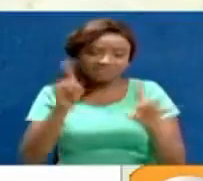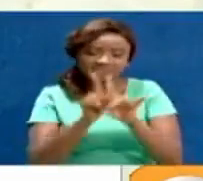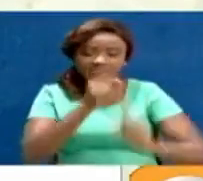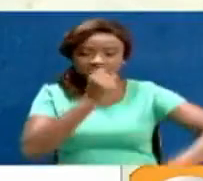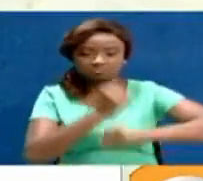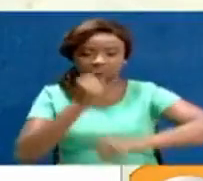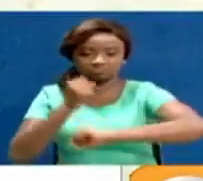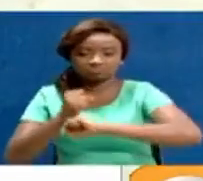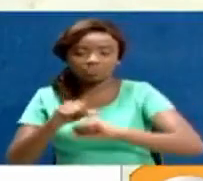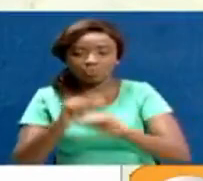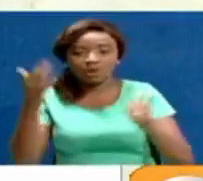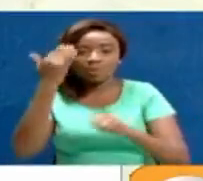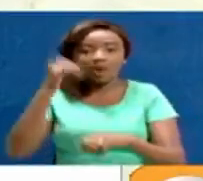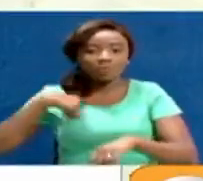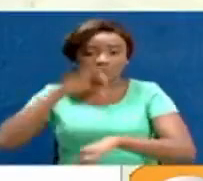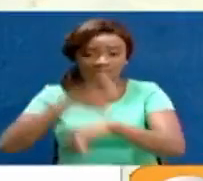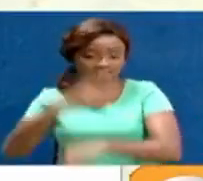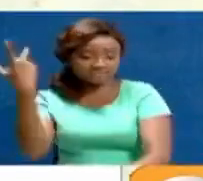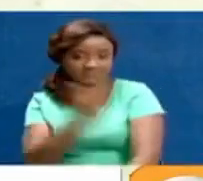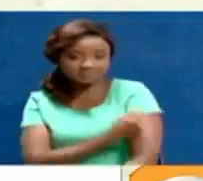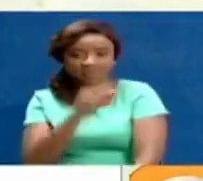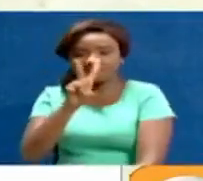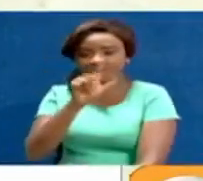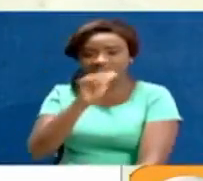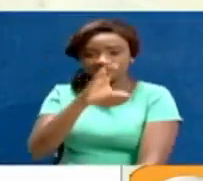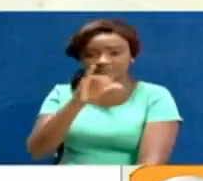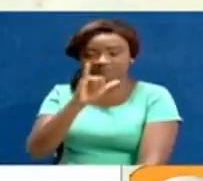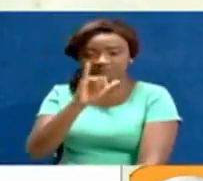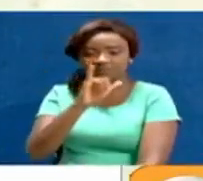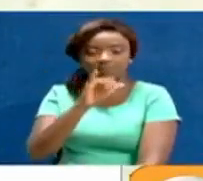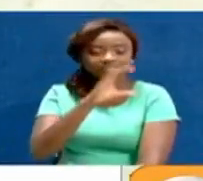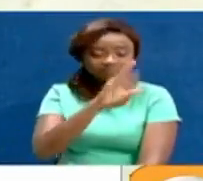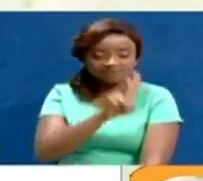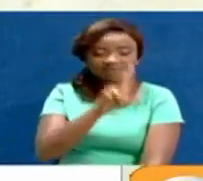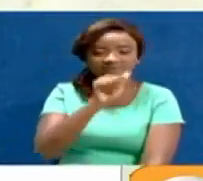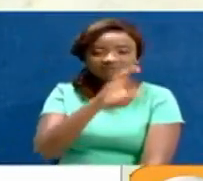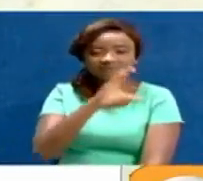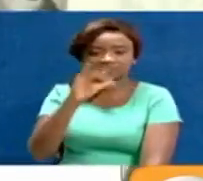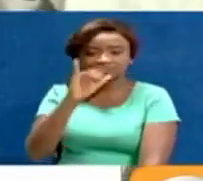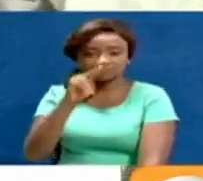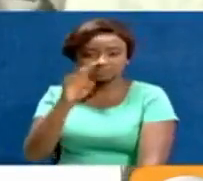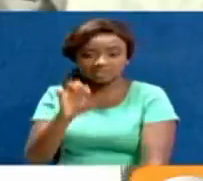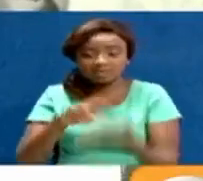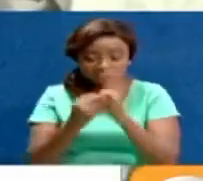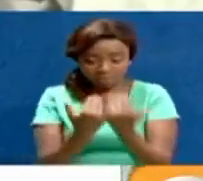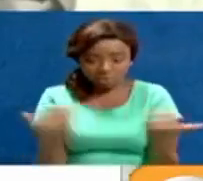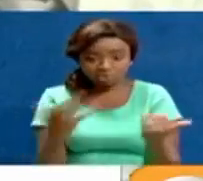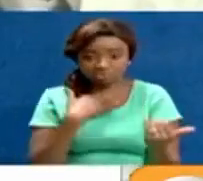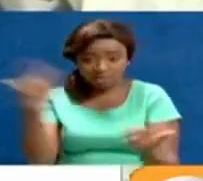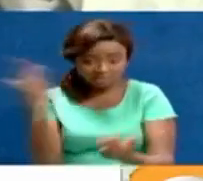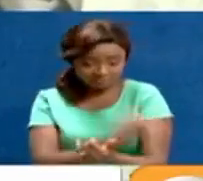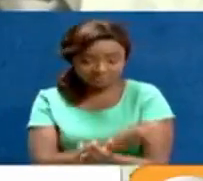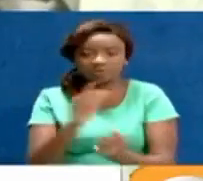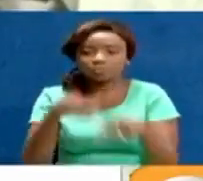us vaccines, and you are able to see immunize all the children who need immunization. The only challenge is